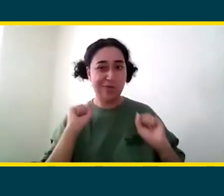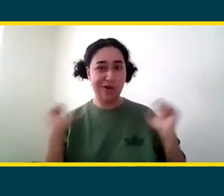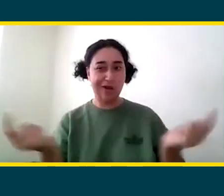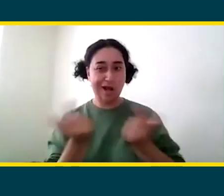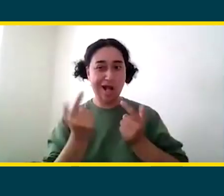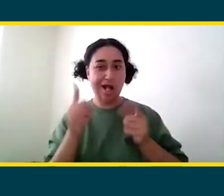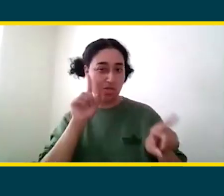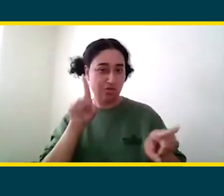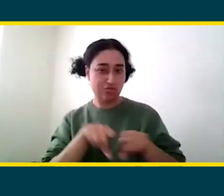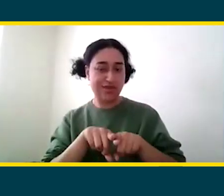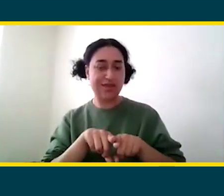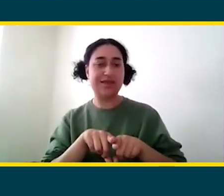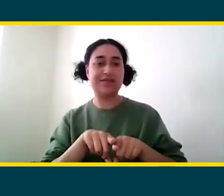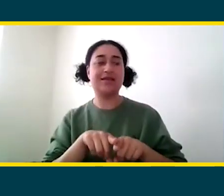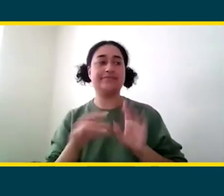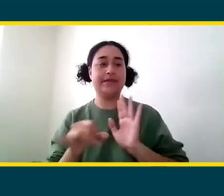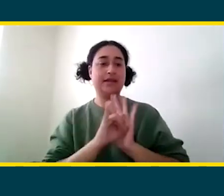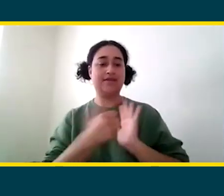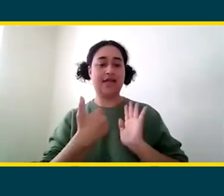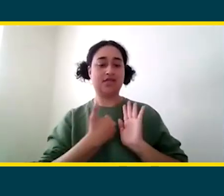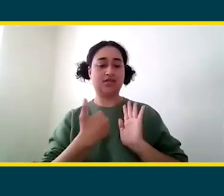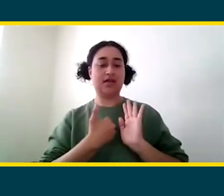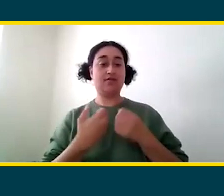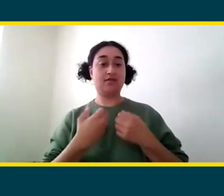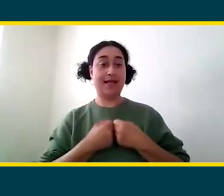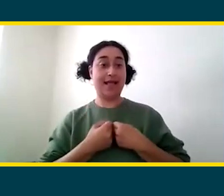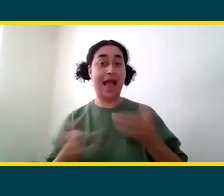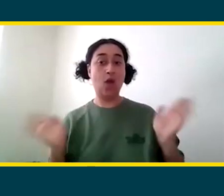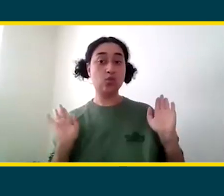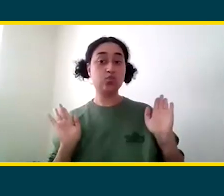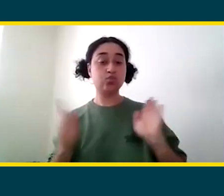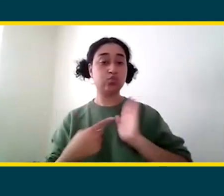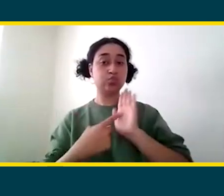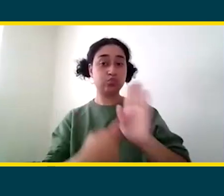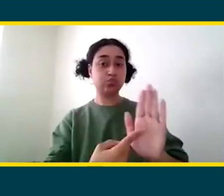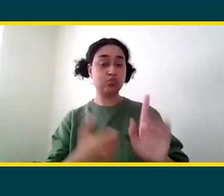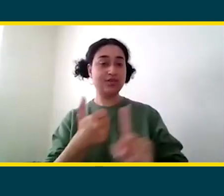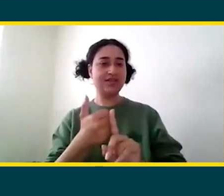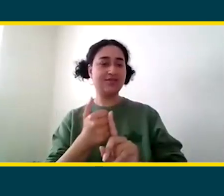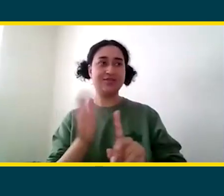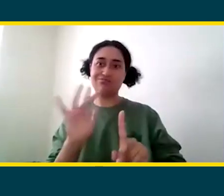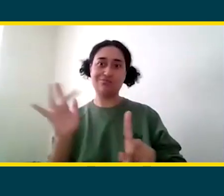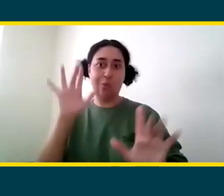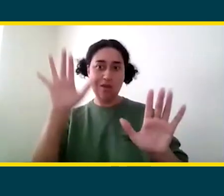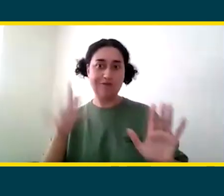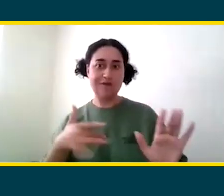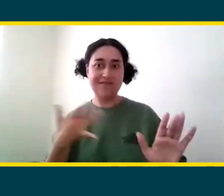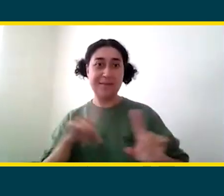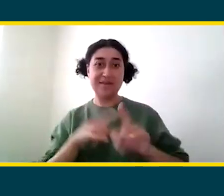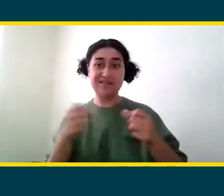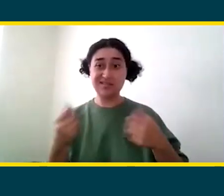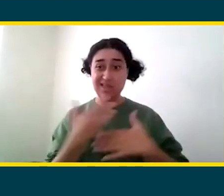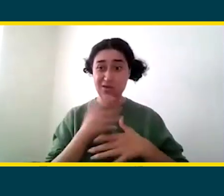that being ourselves and being out there is a wonderful feeling, but it's also a really scary feeling.